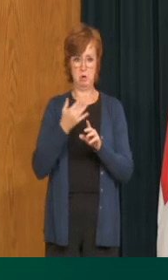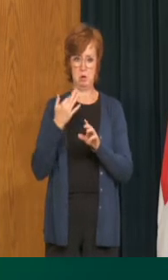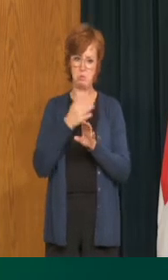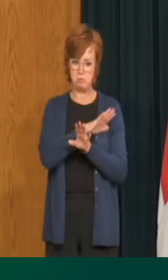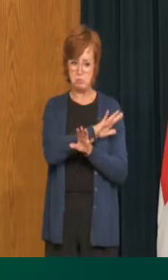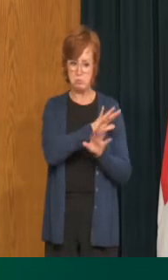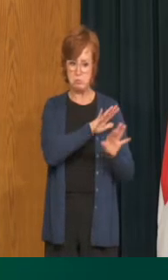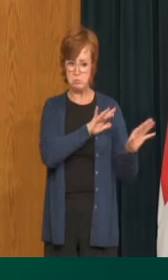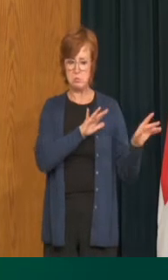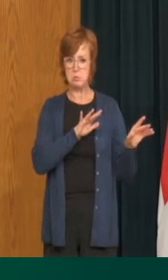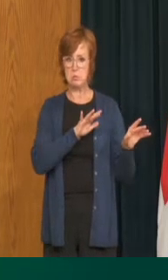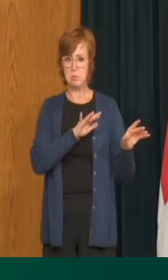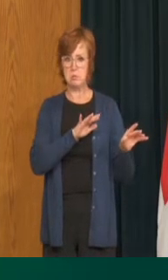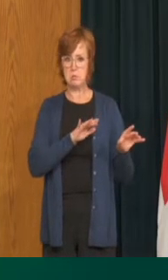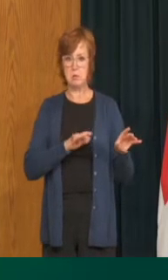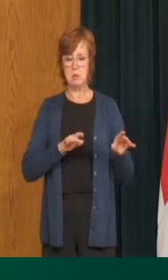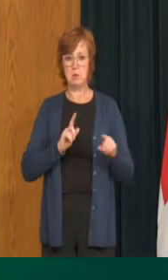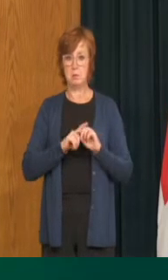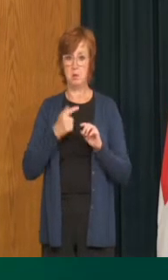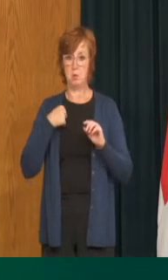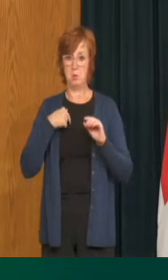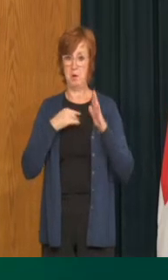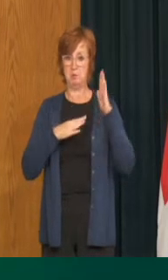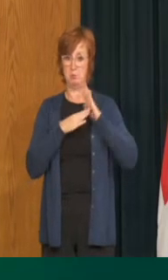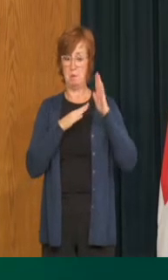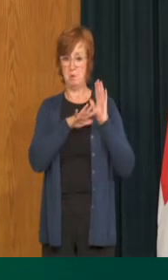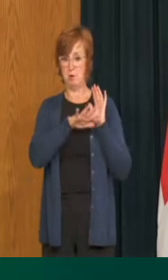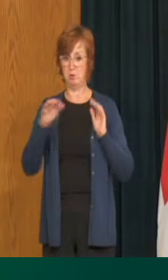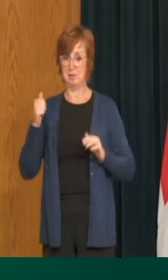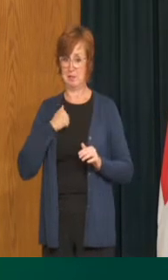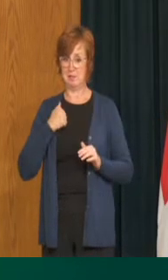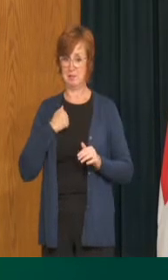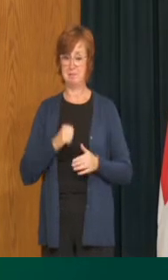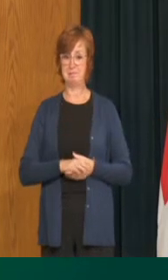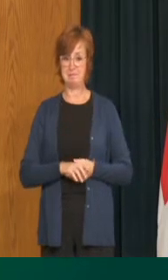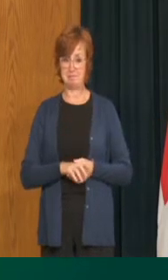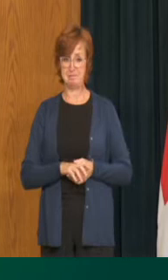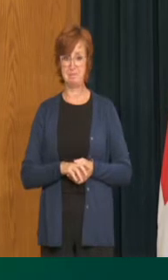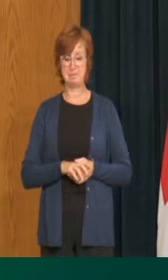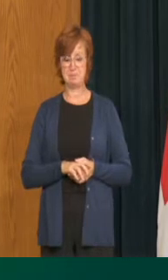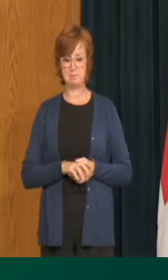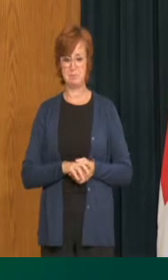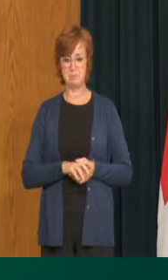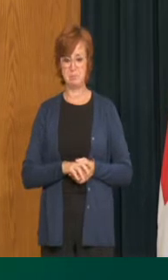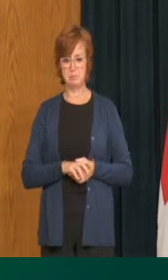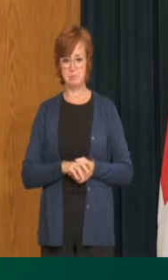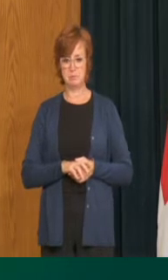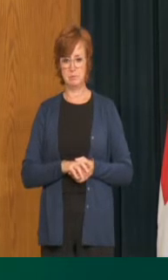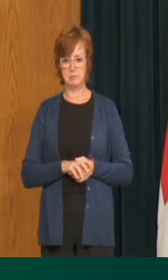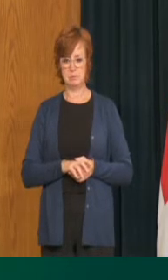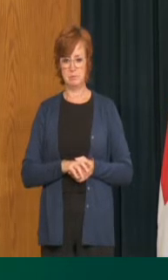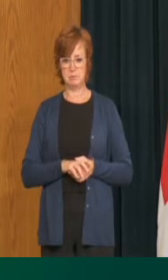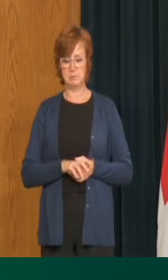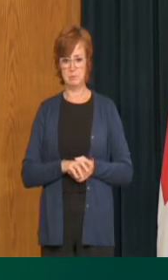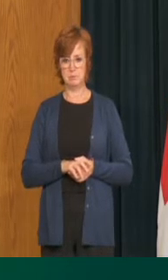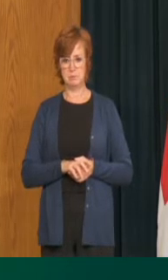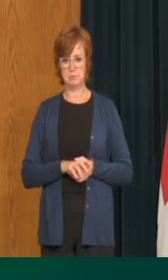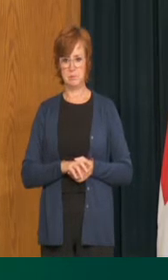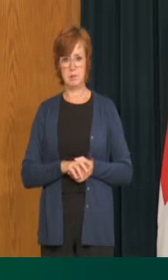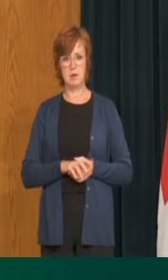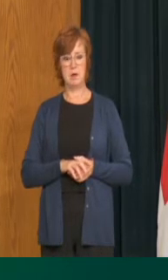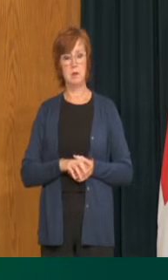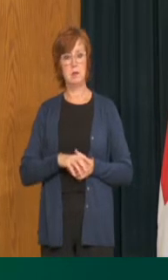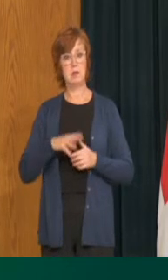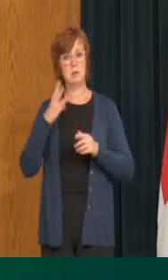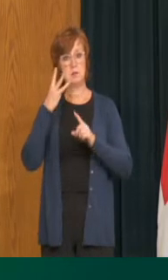nation in the degree of our workforce that was able to continue working throughout. So we shut down less of our economy